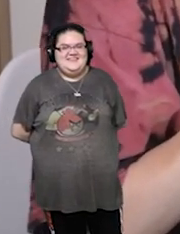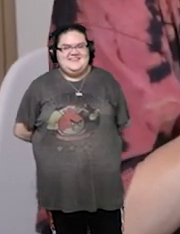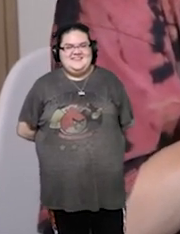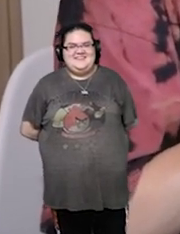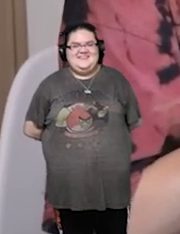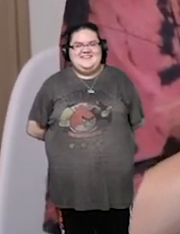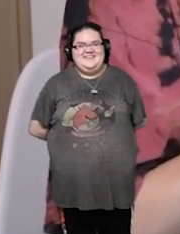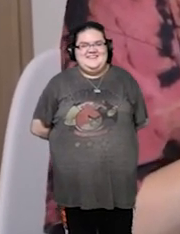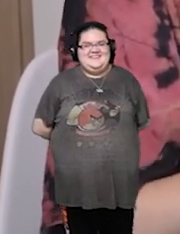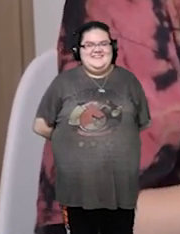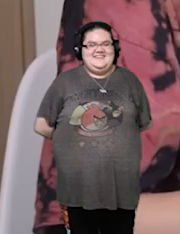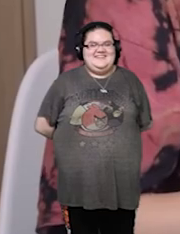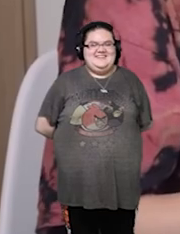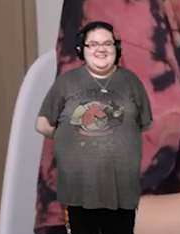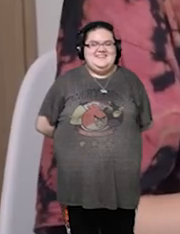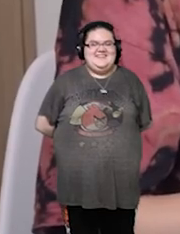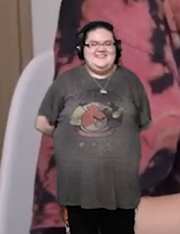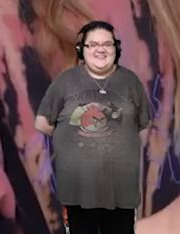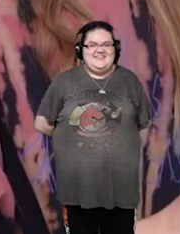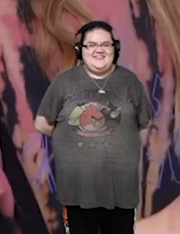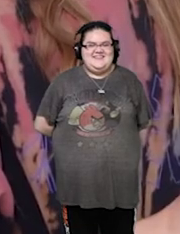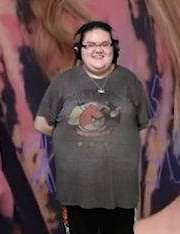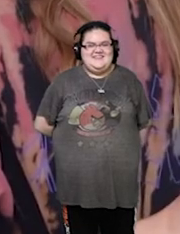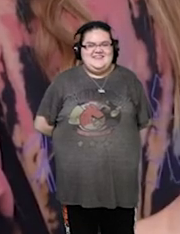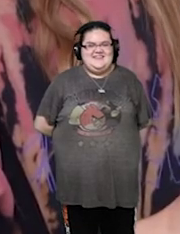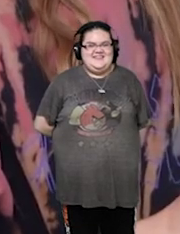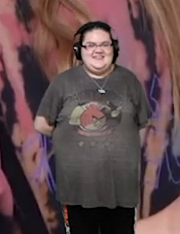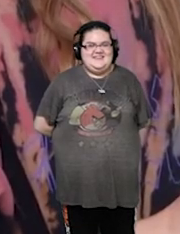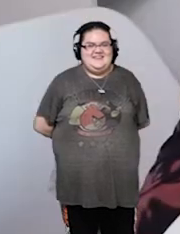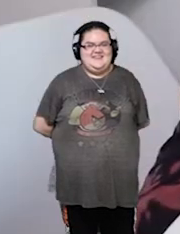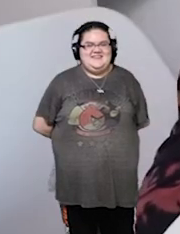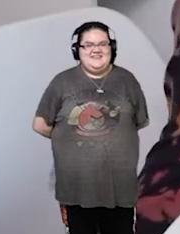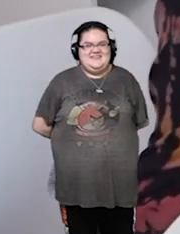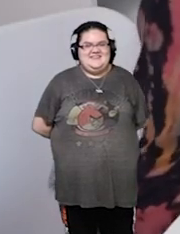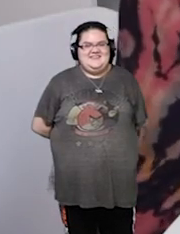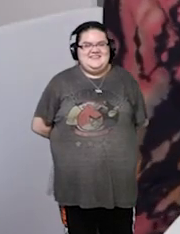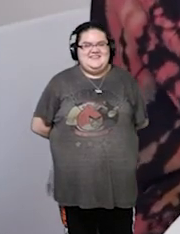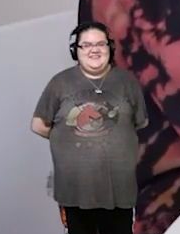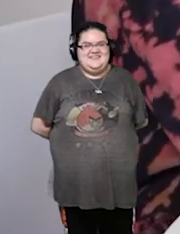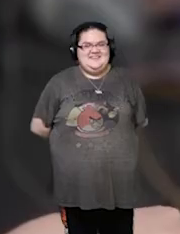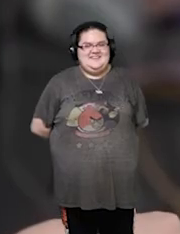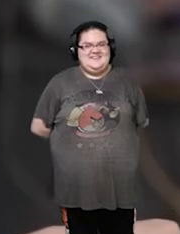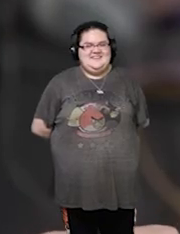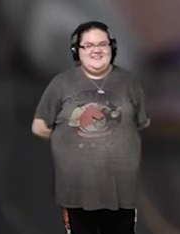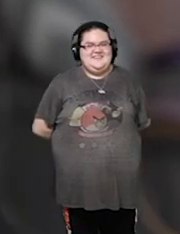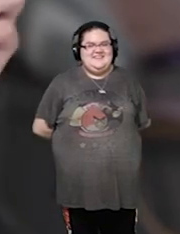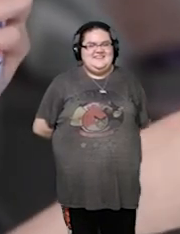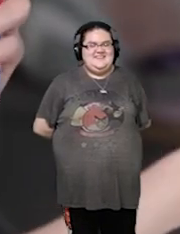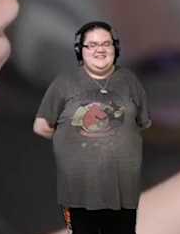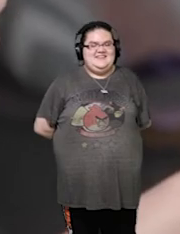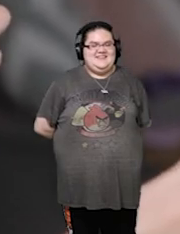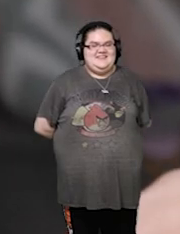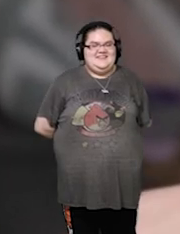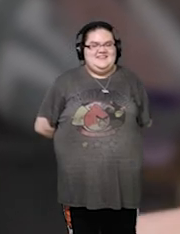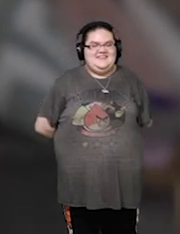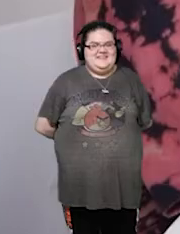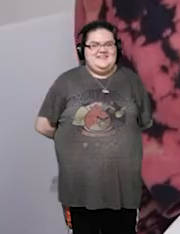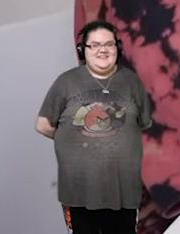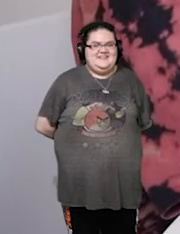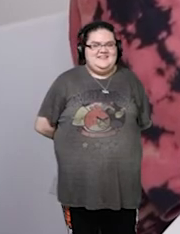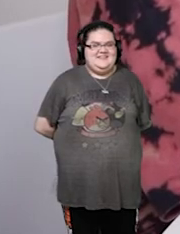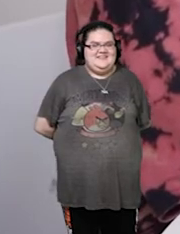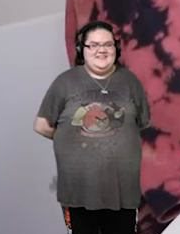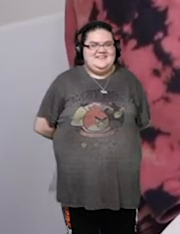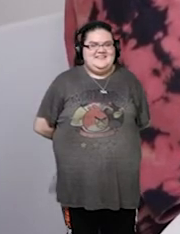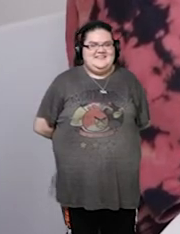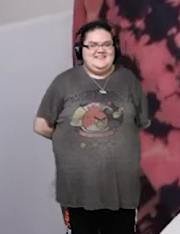to come and sit here and spray this on your hand. Spray this? Yes. Oh, it's not lube. That is lube, surely. Josh, let me put it on your hand.